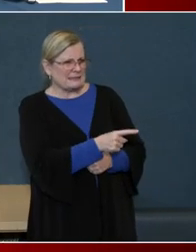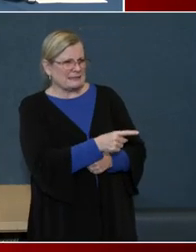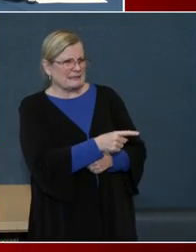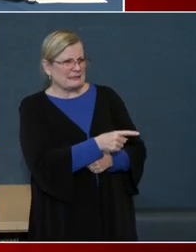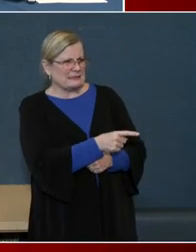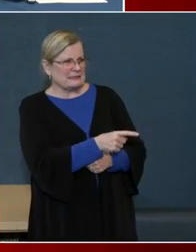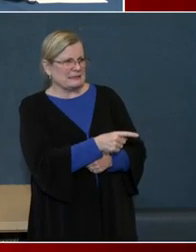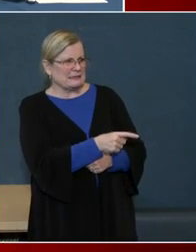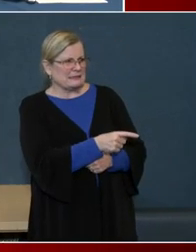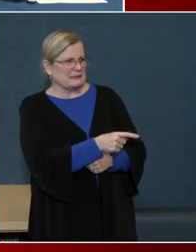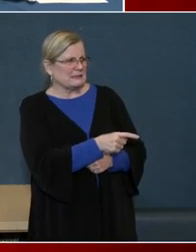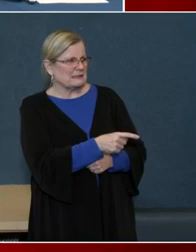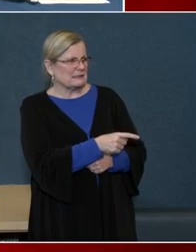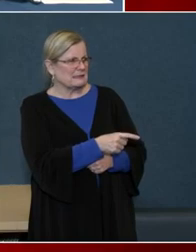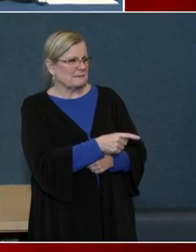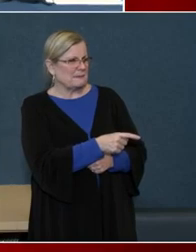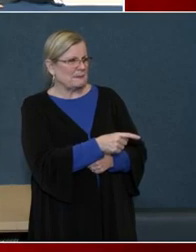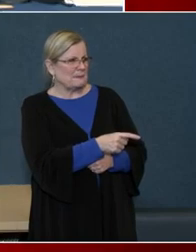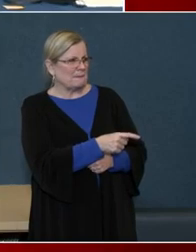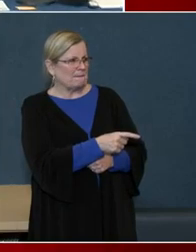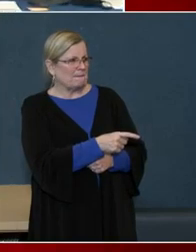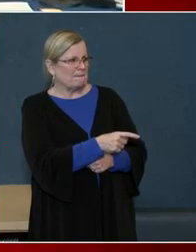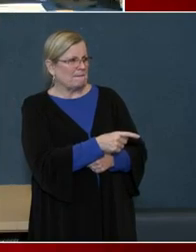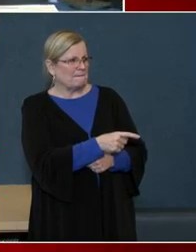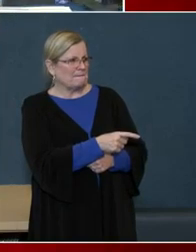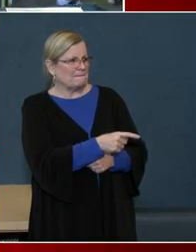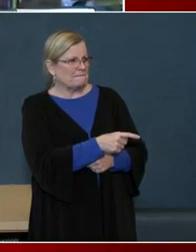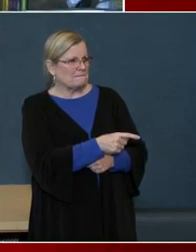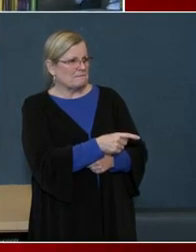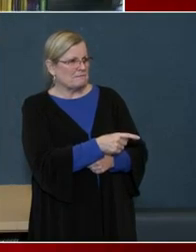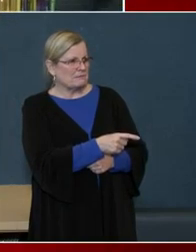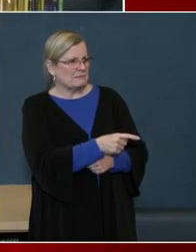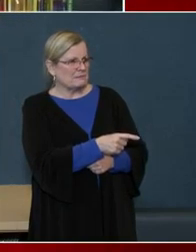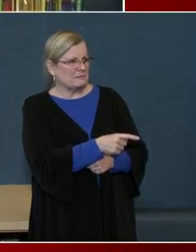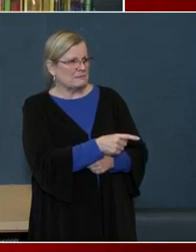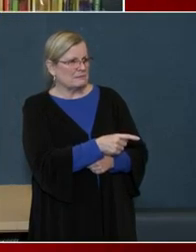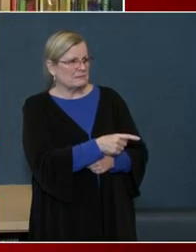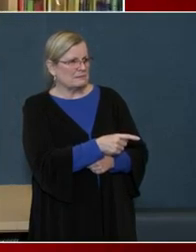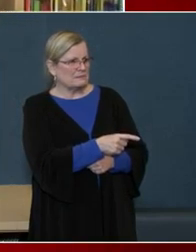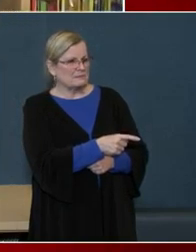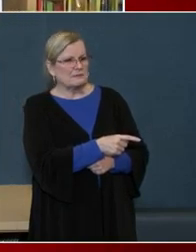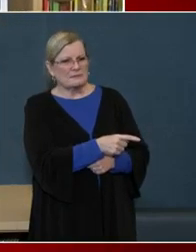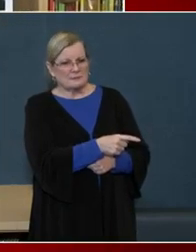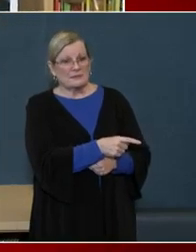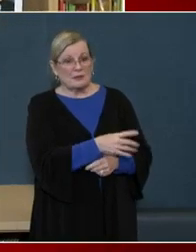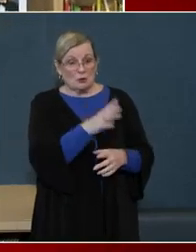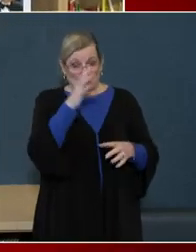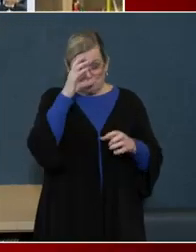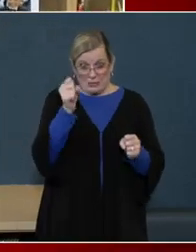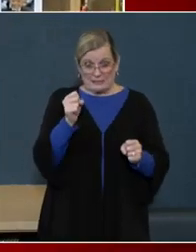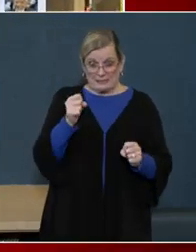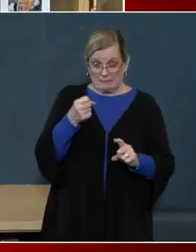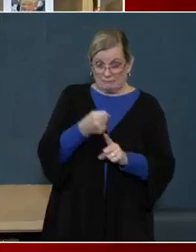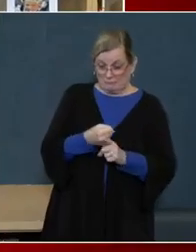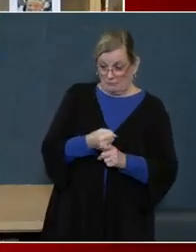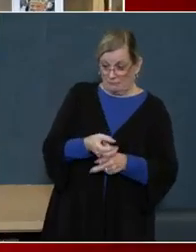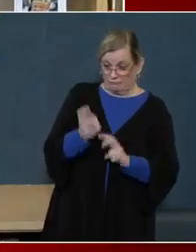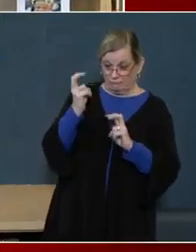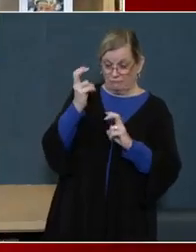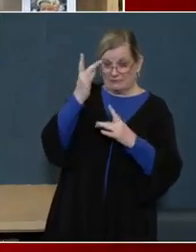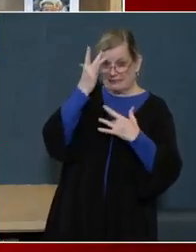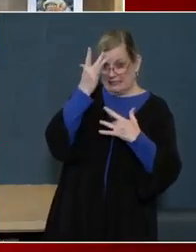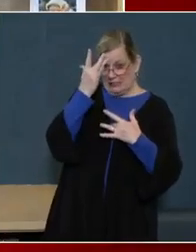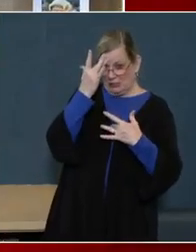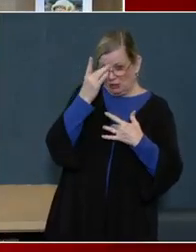White House? And are you concerned right now that what is happening on White House grounds is now spilling into local D.C.